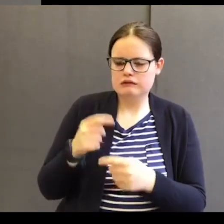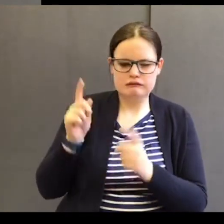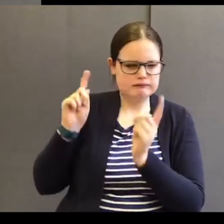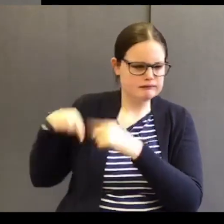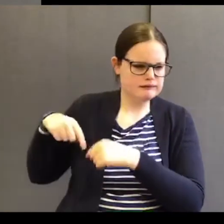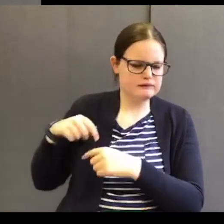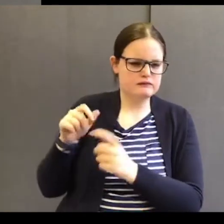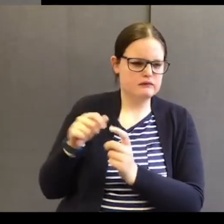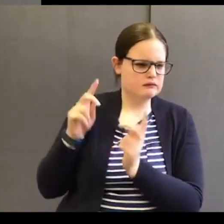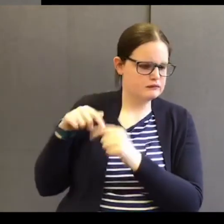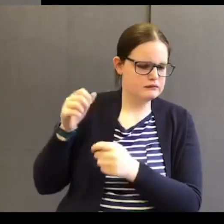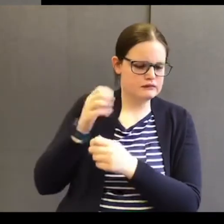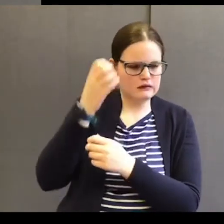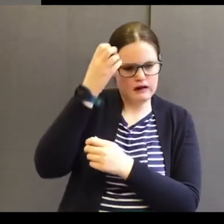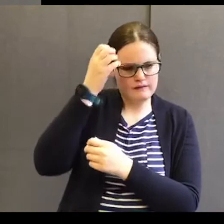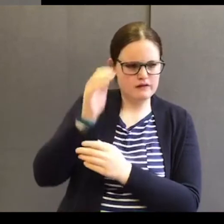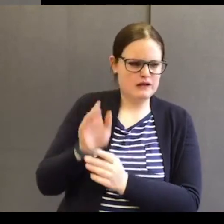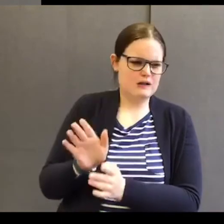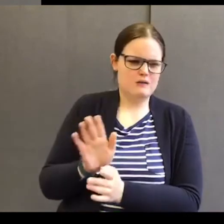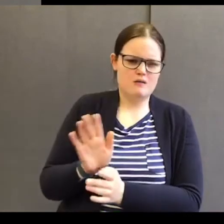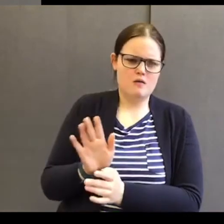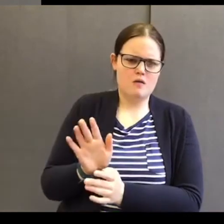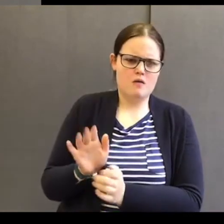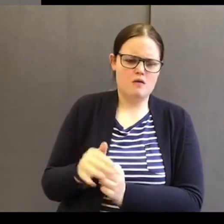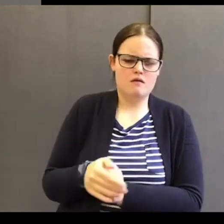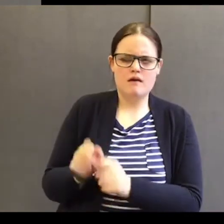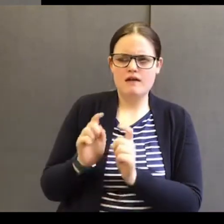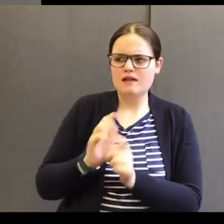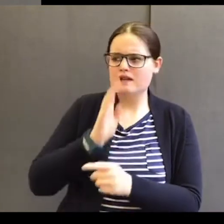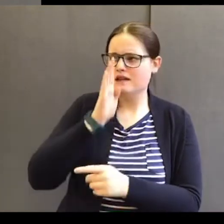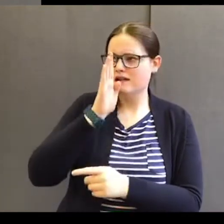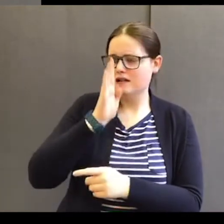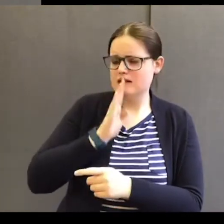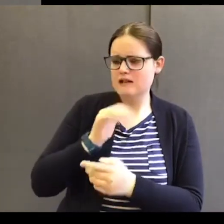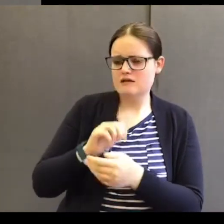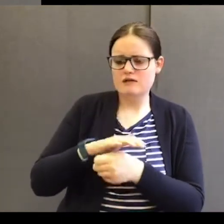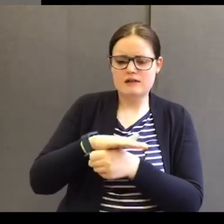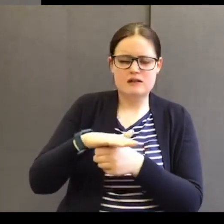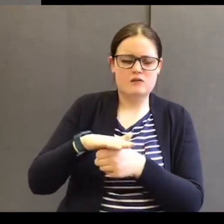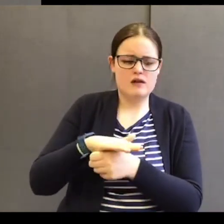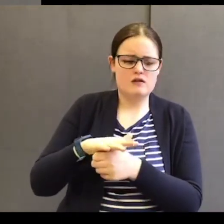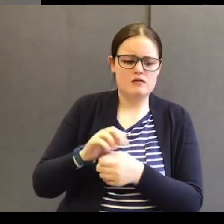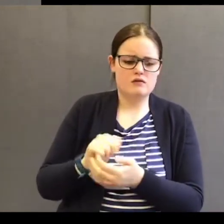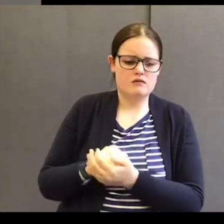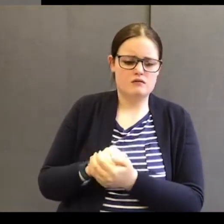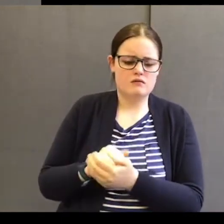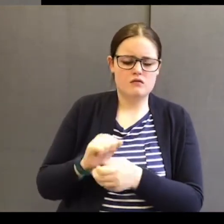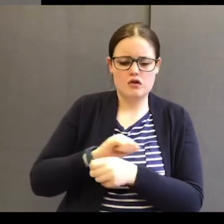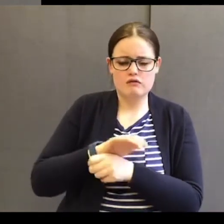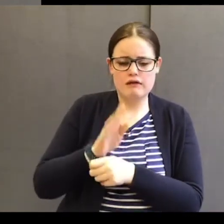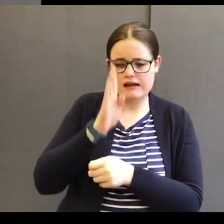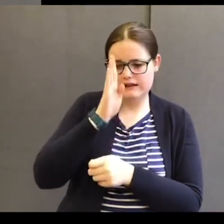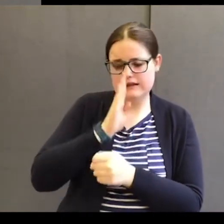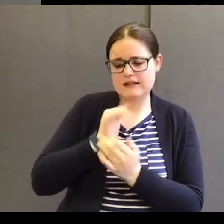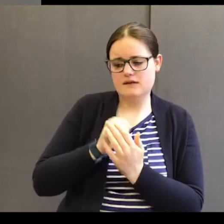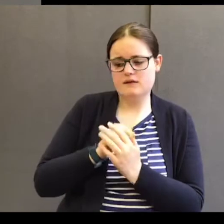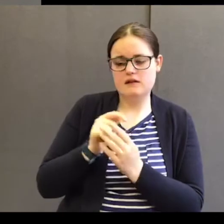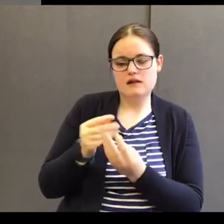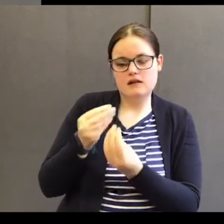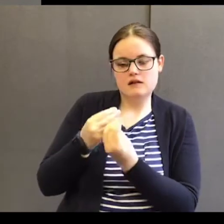shouldn't take any notice of the government. I'm afraid we don't go along with that. This is a serious